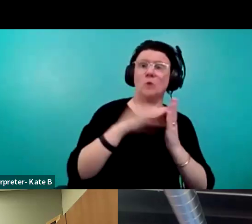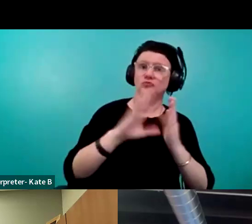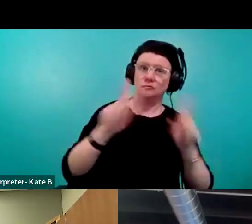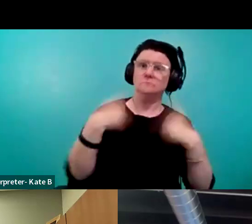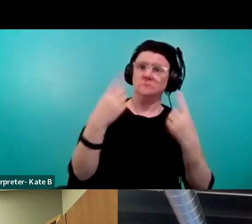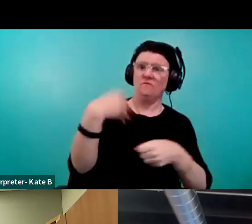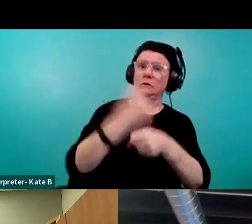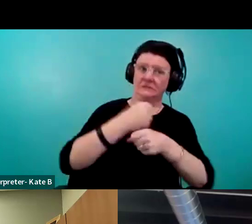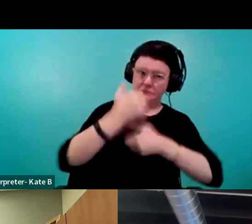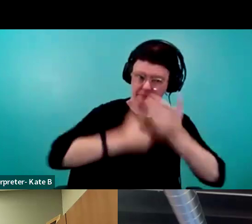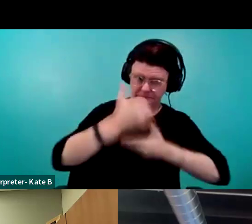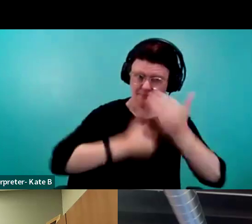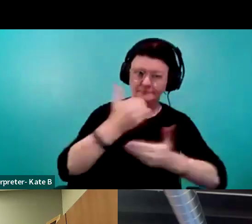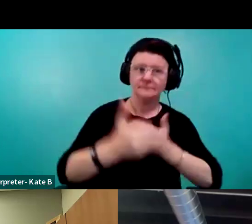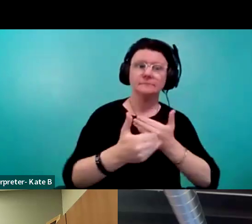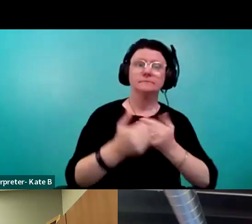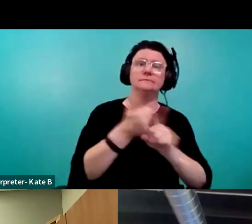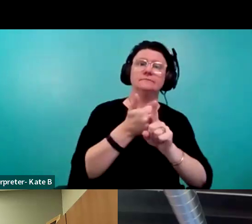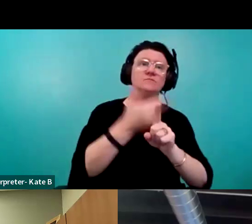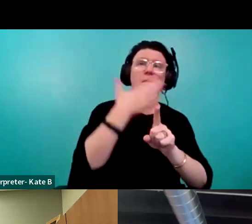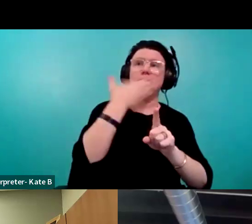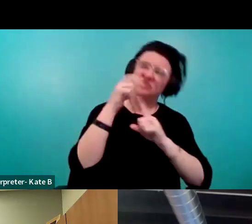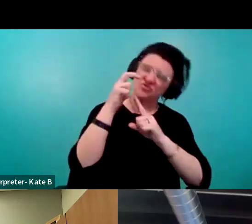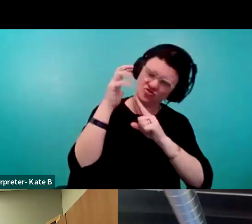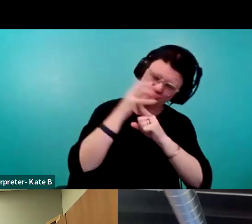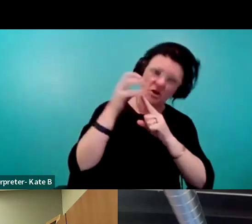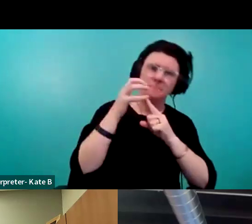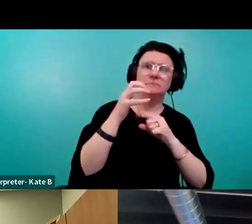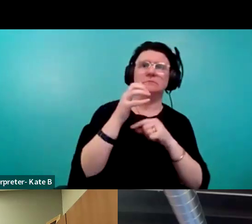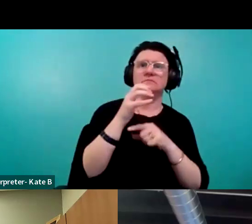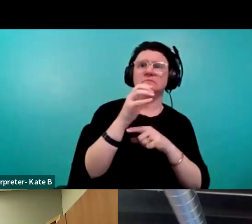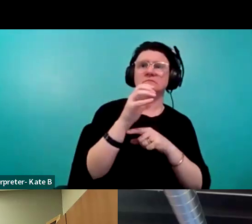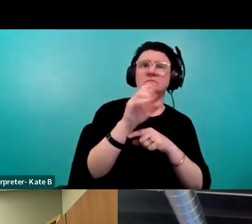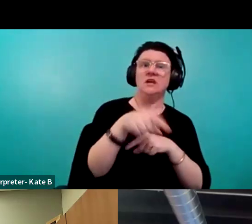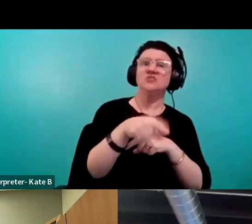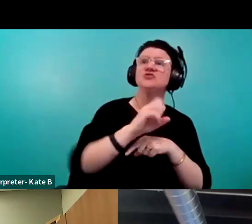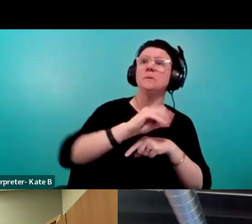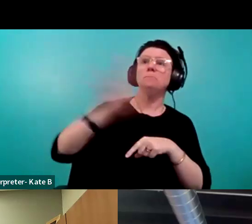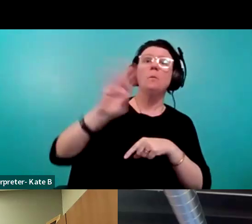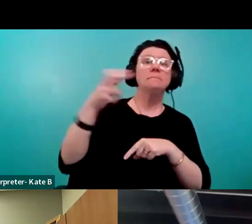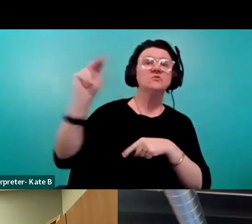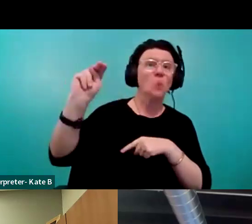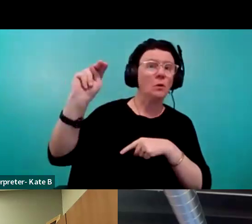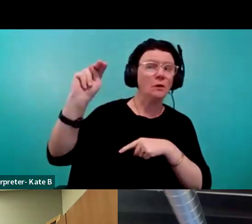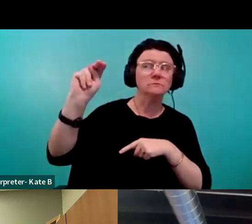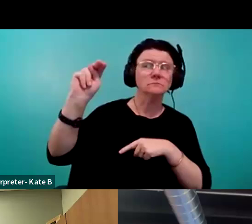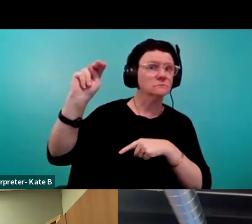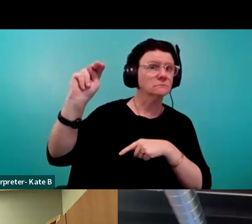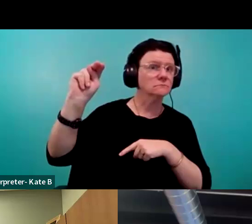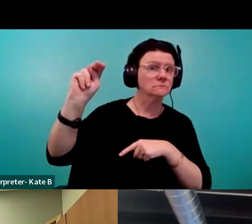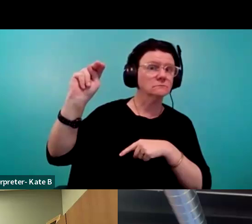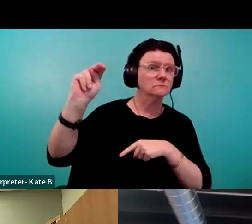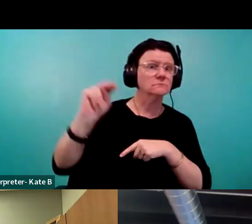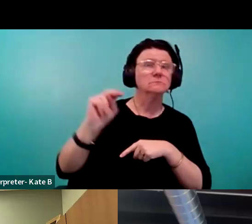the last 4 years, and she's their best one up in Minneapolis, in Minnesota, and in